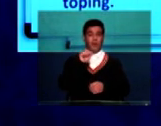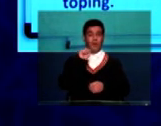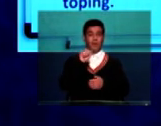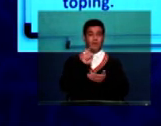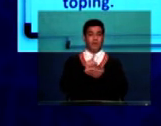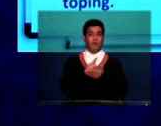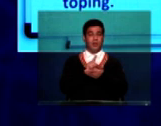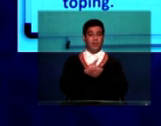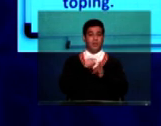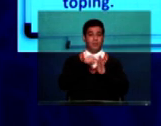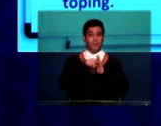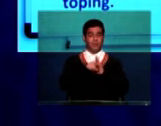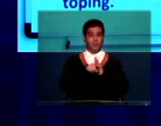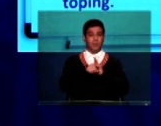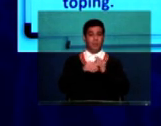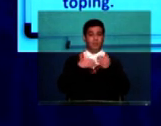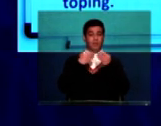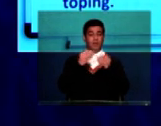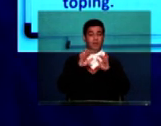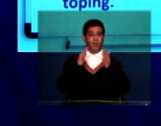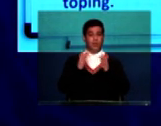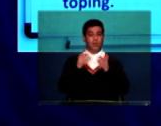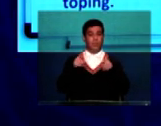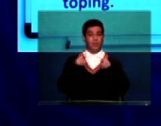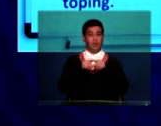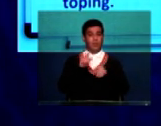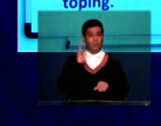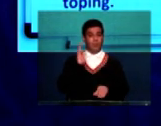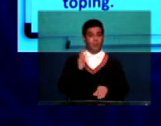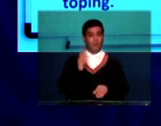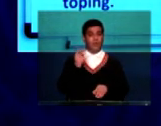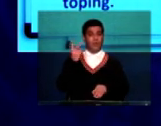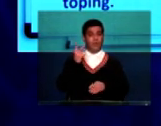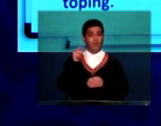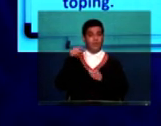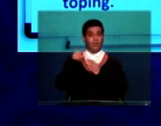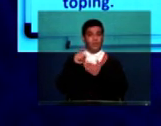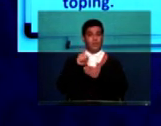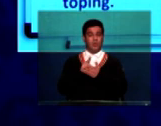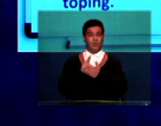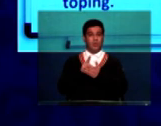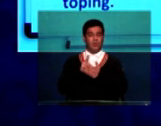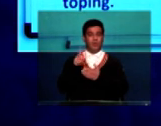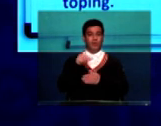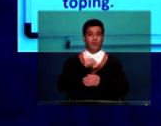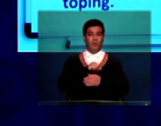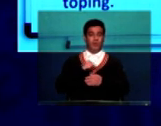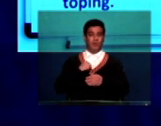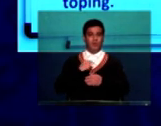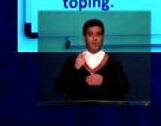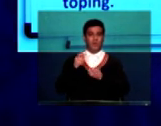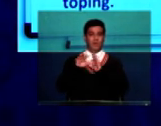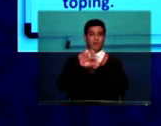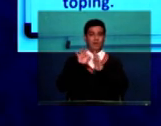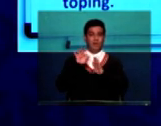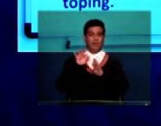shartda berilgan hodisalar birgalikda bo'ladimi? Ikkinchi shartida ixtiyoriy ravishda tanlangan